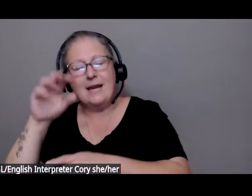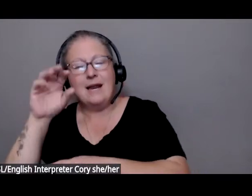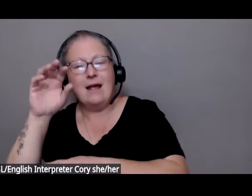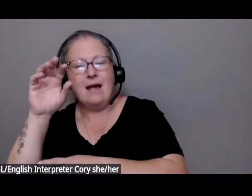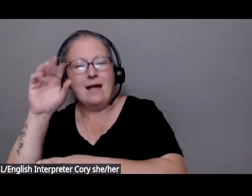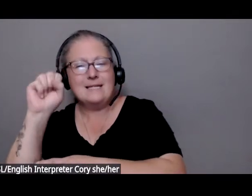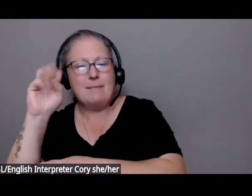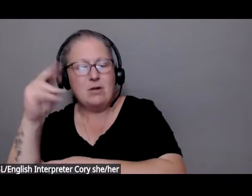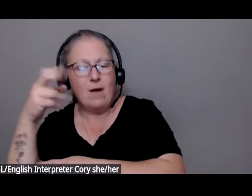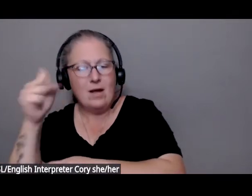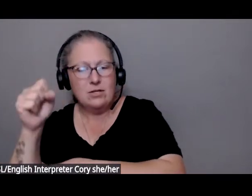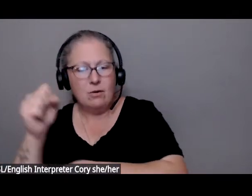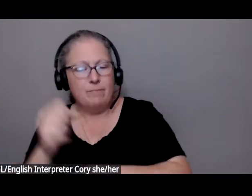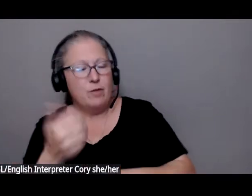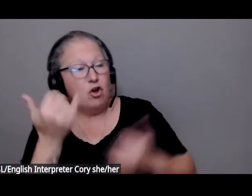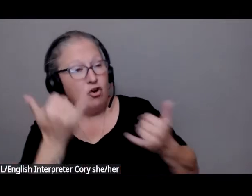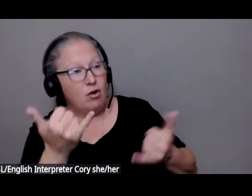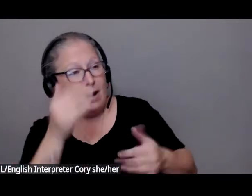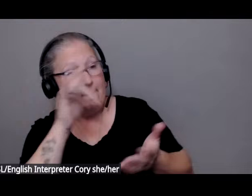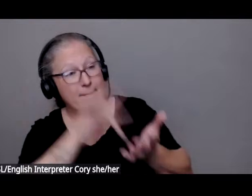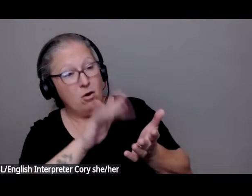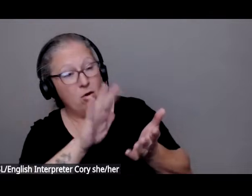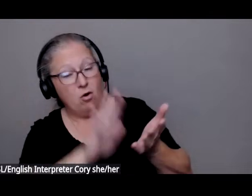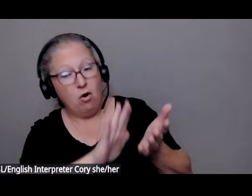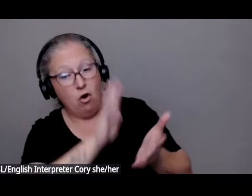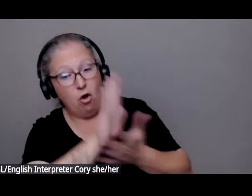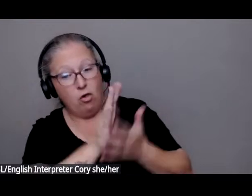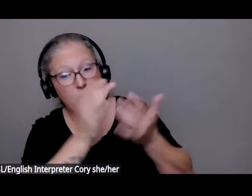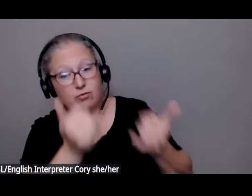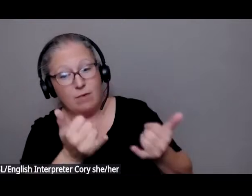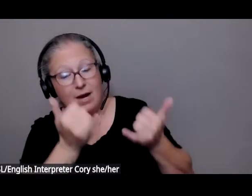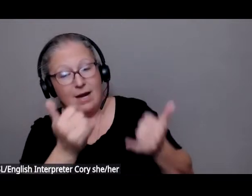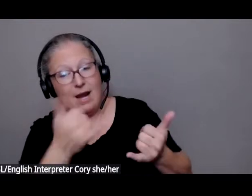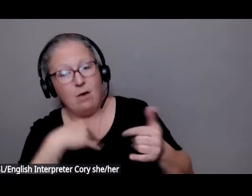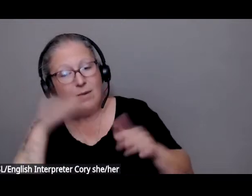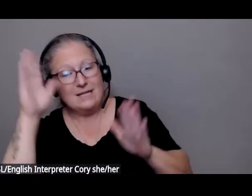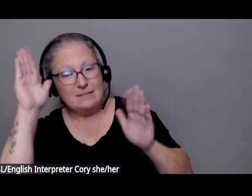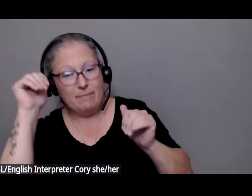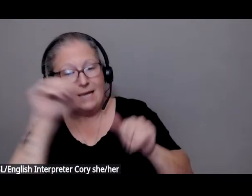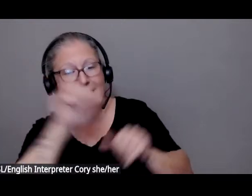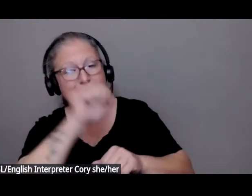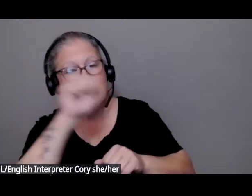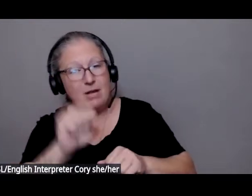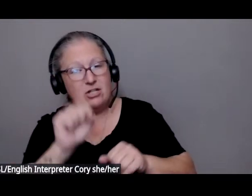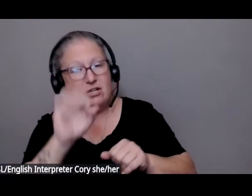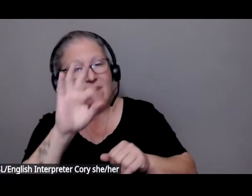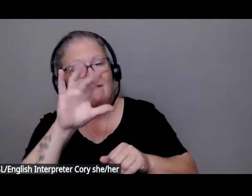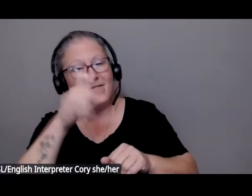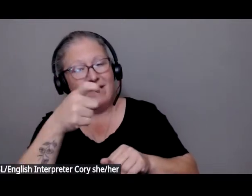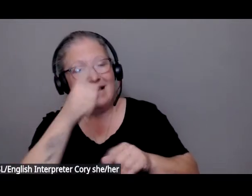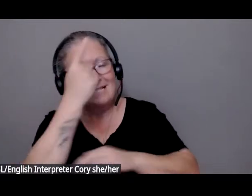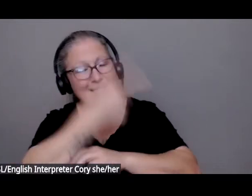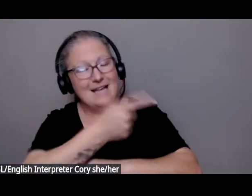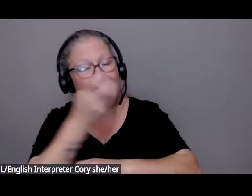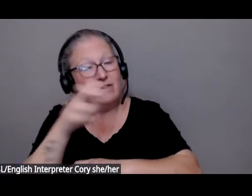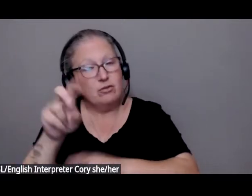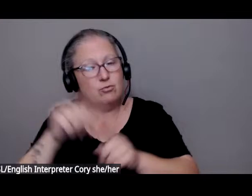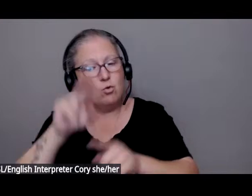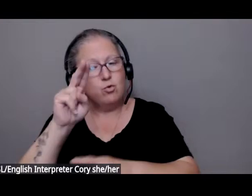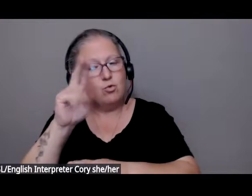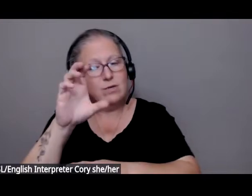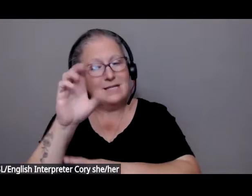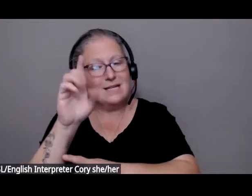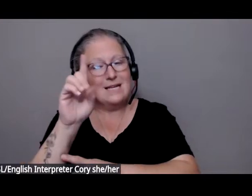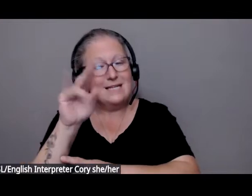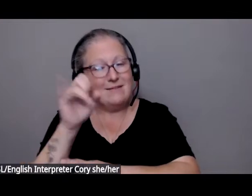Currently at Middle College right now, we are expecting our semester flex day field trip to UC Davis